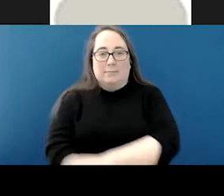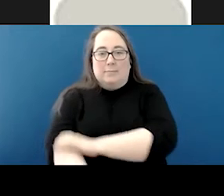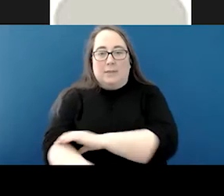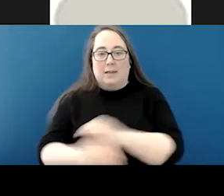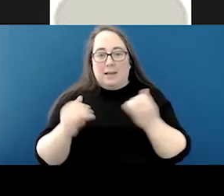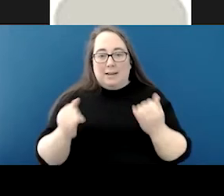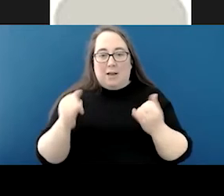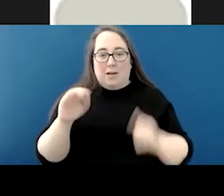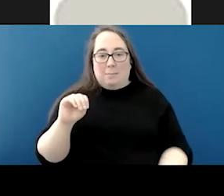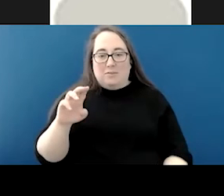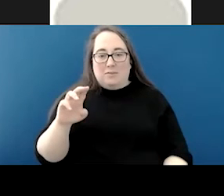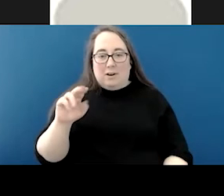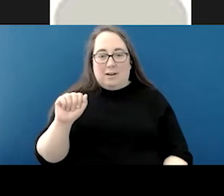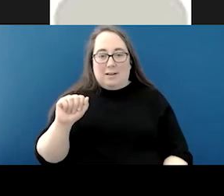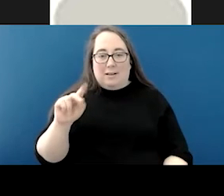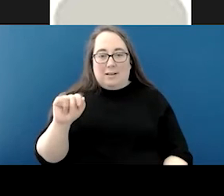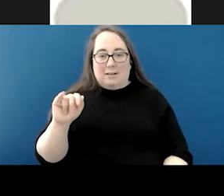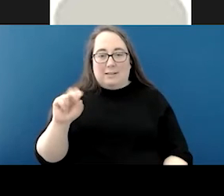Brown, our